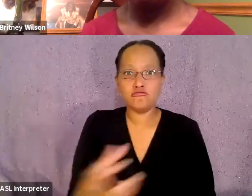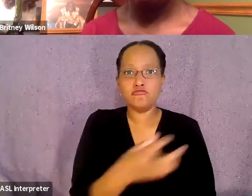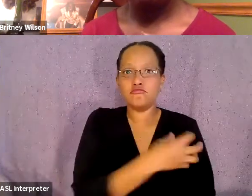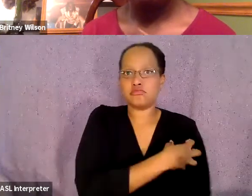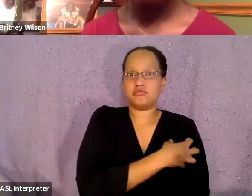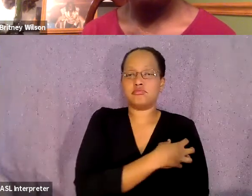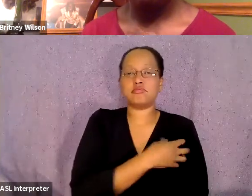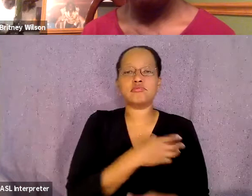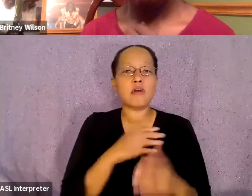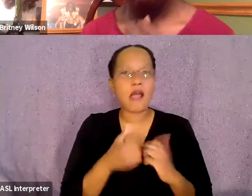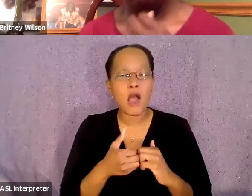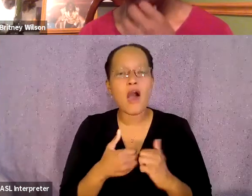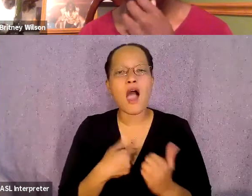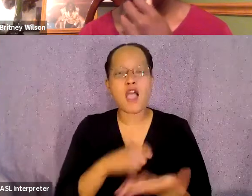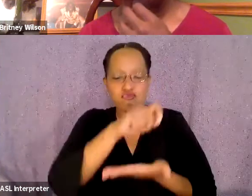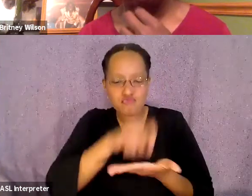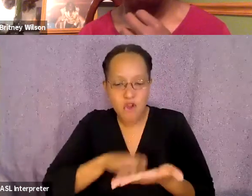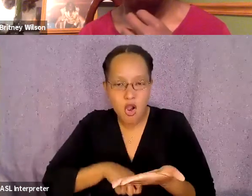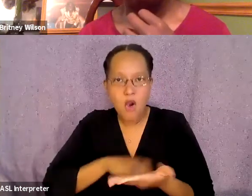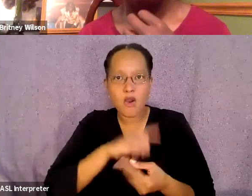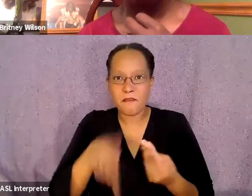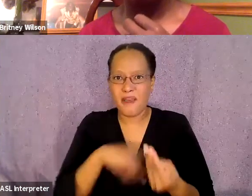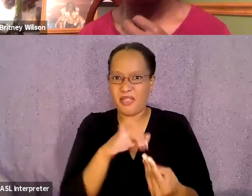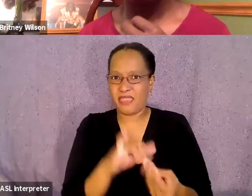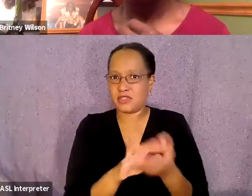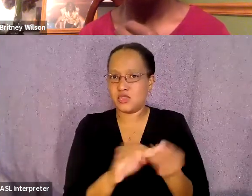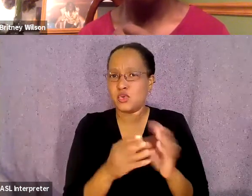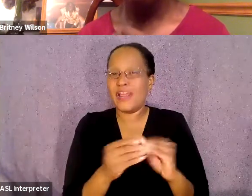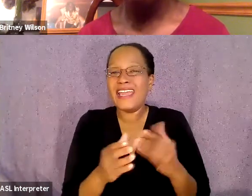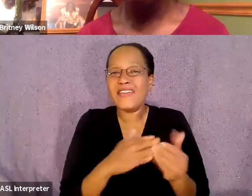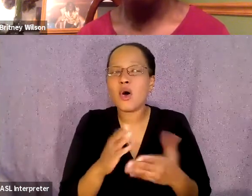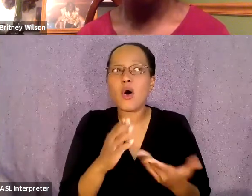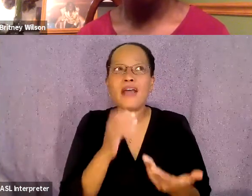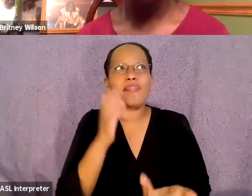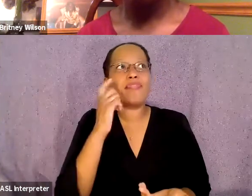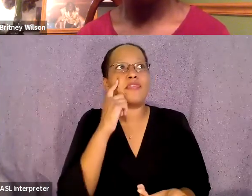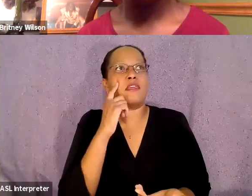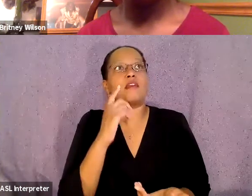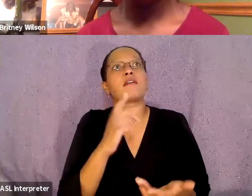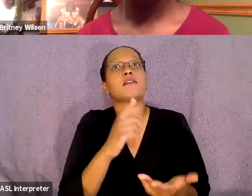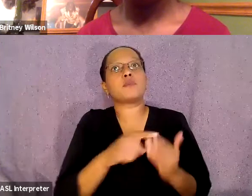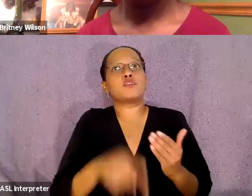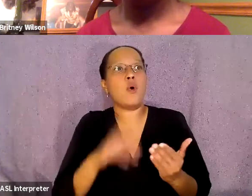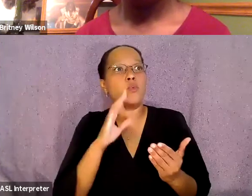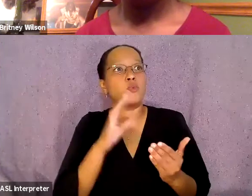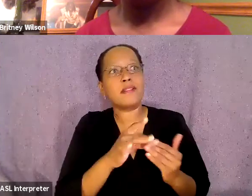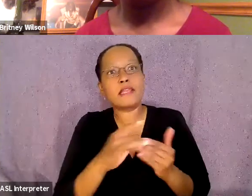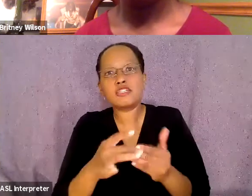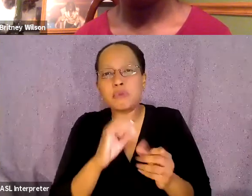wrote about it. Even though I didn't see the light of day anywhere, I got my power back when I wrote about it. And I think for